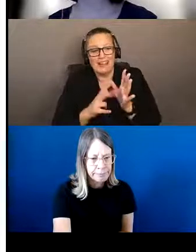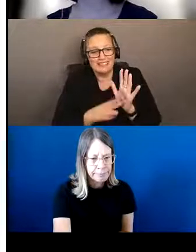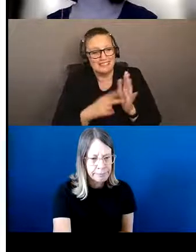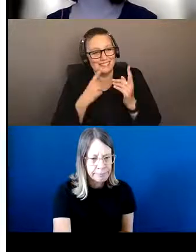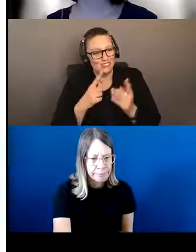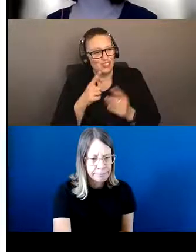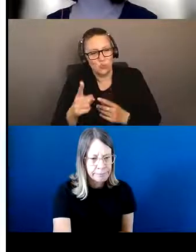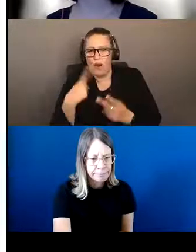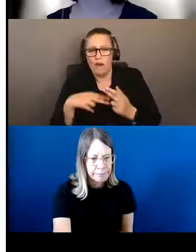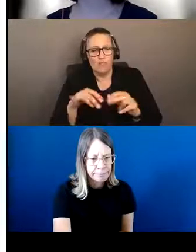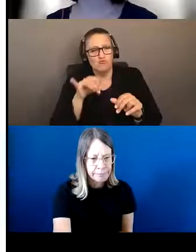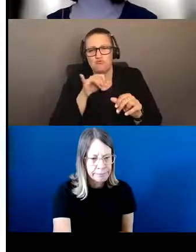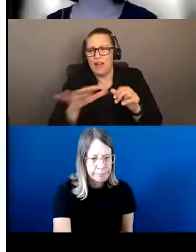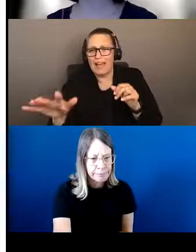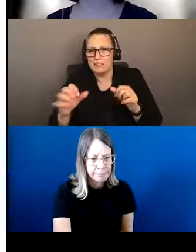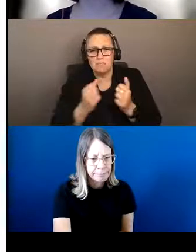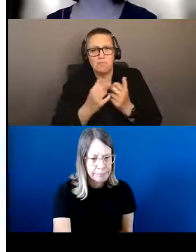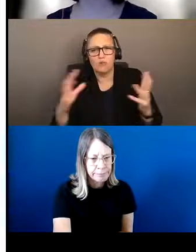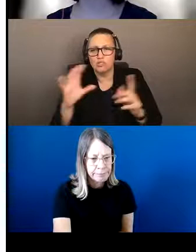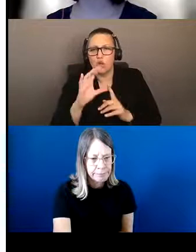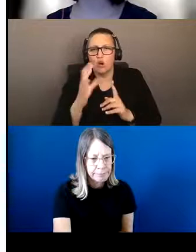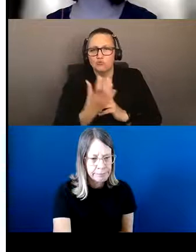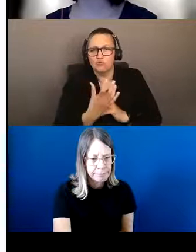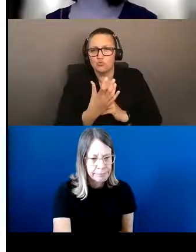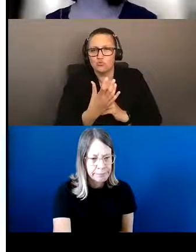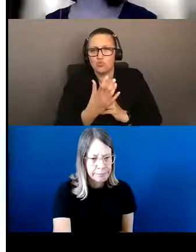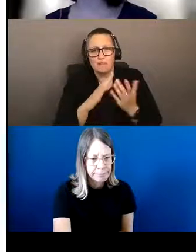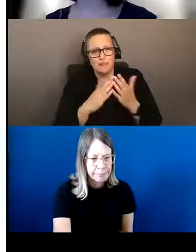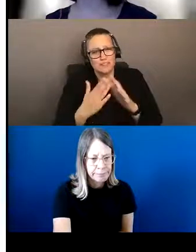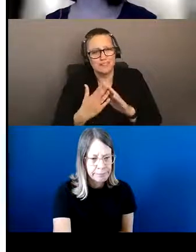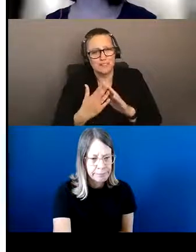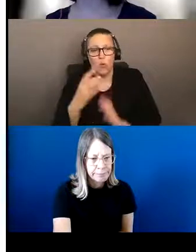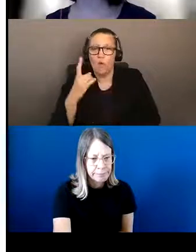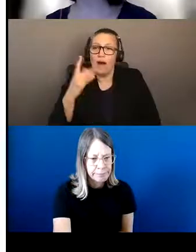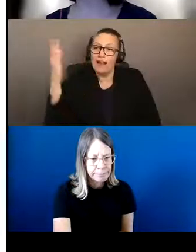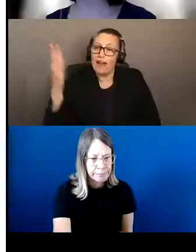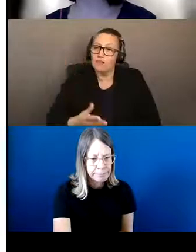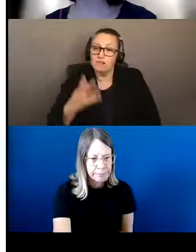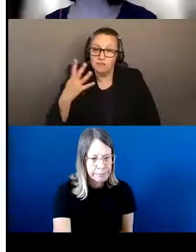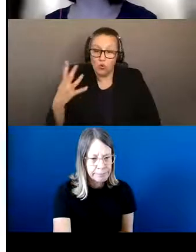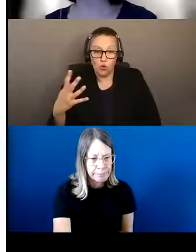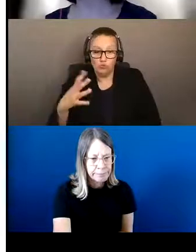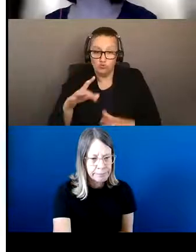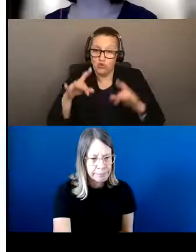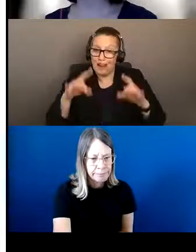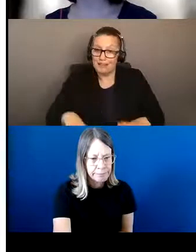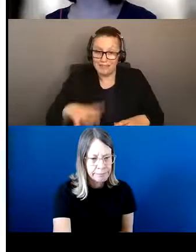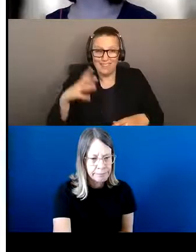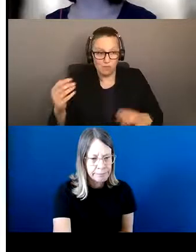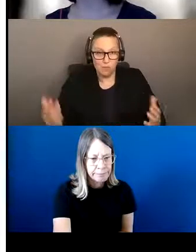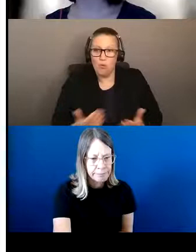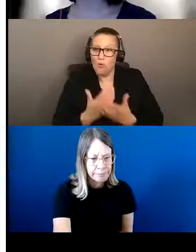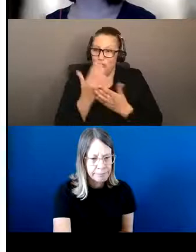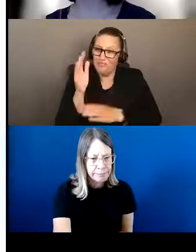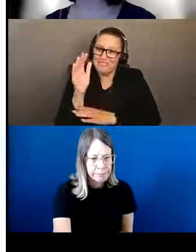communities, with 1 in 4 Australians being born overseas. My images of both refugees and migrants now calling